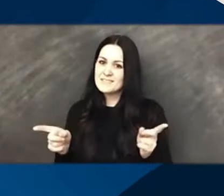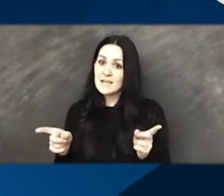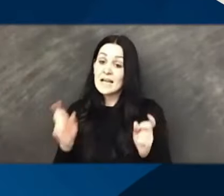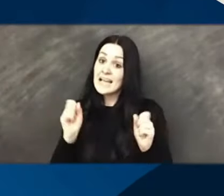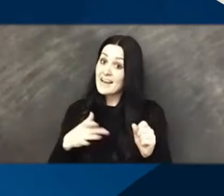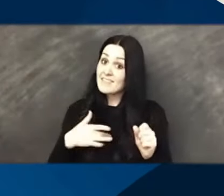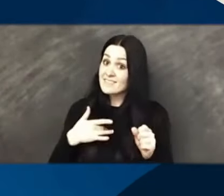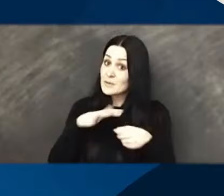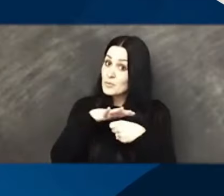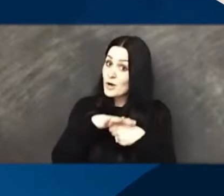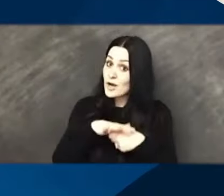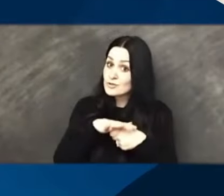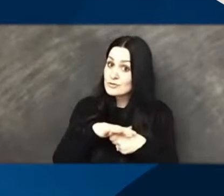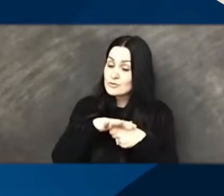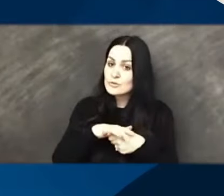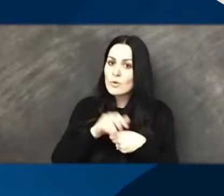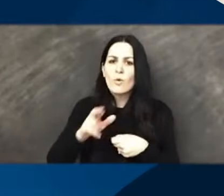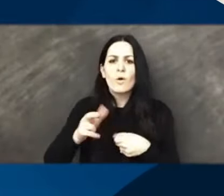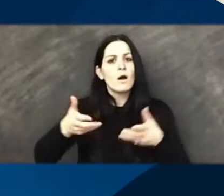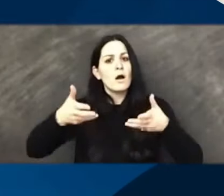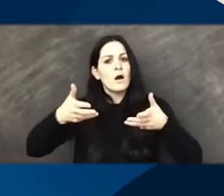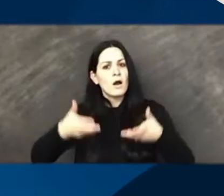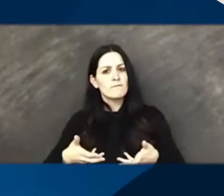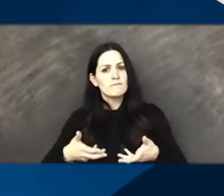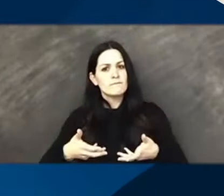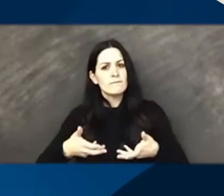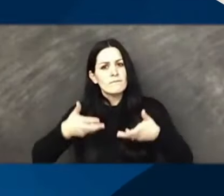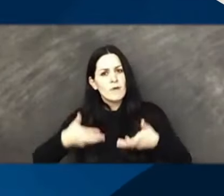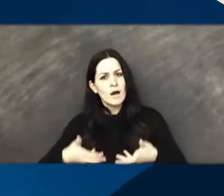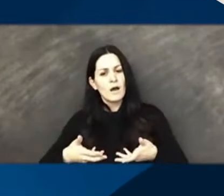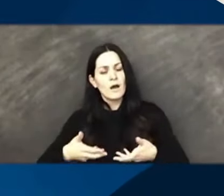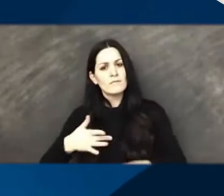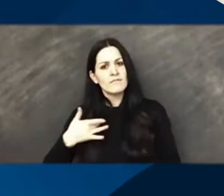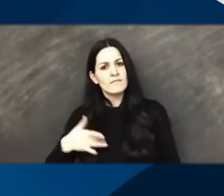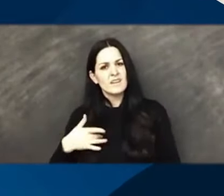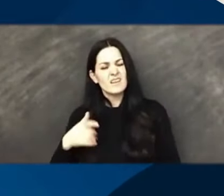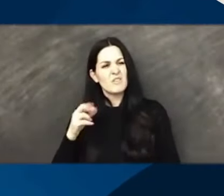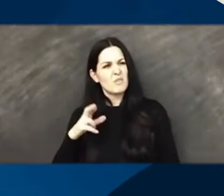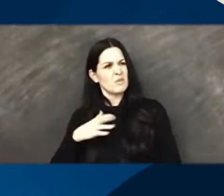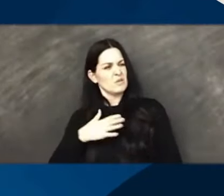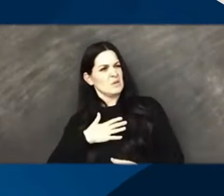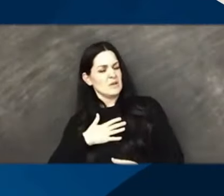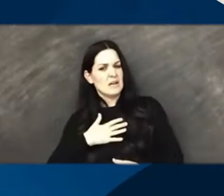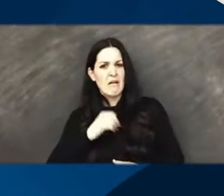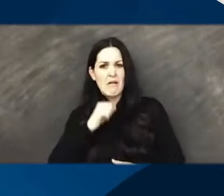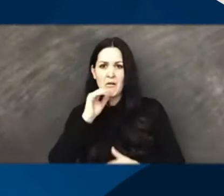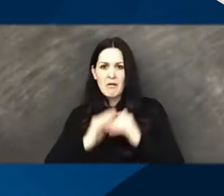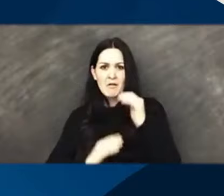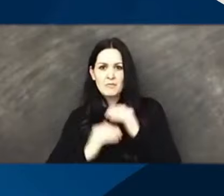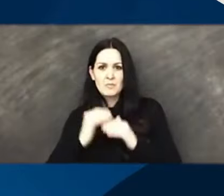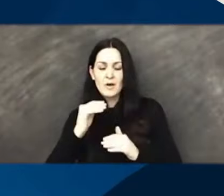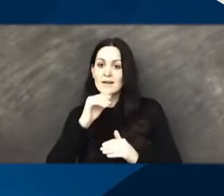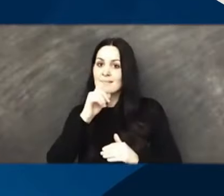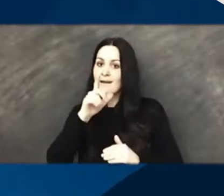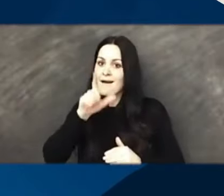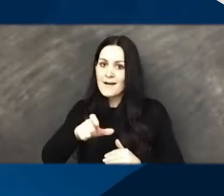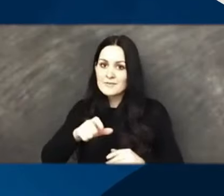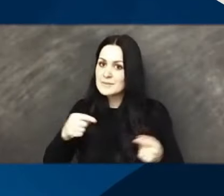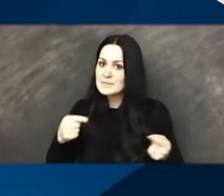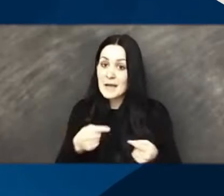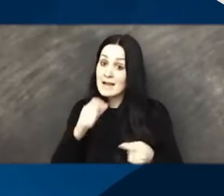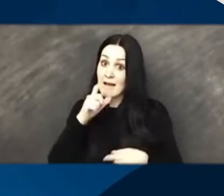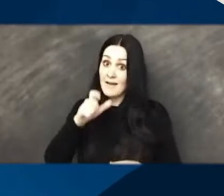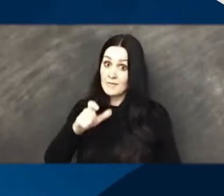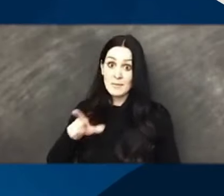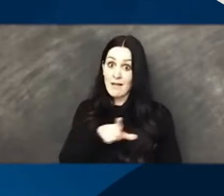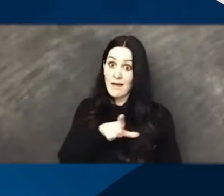It can be a heaviness sensation. It can just be in like an off-putting kind of discomfort. It doesn't necessarily have to be on the left side of the